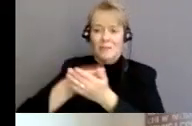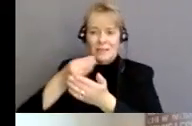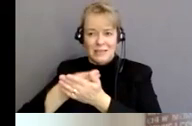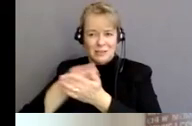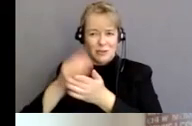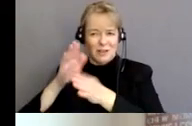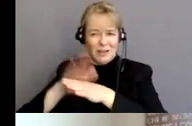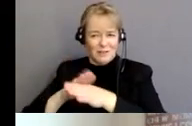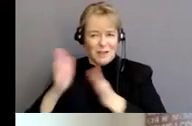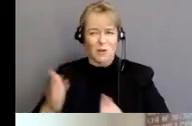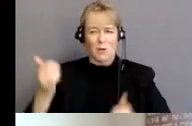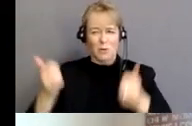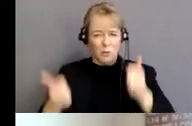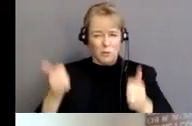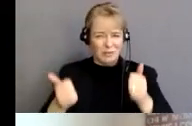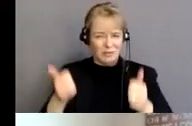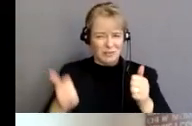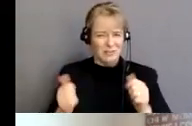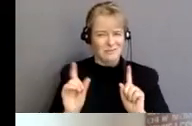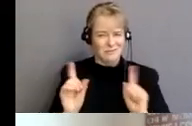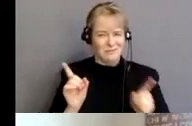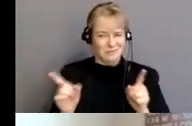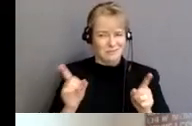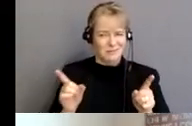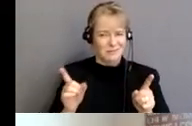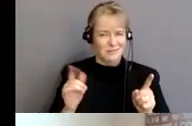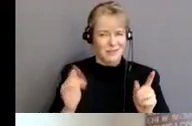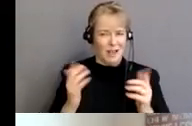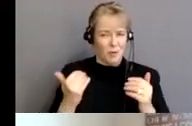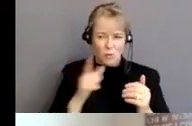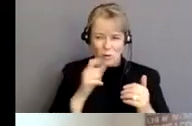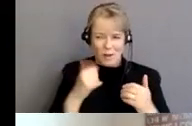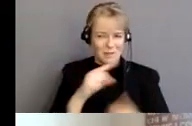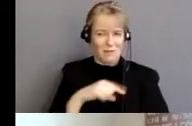doesn't. Which is which, and what, and does it matter? So I